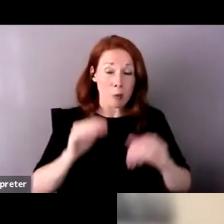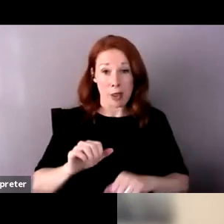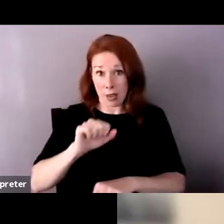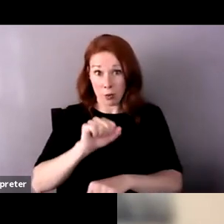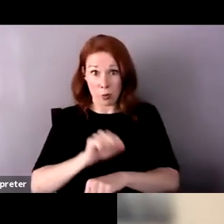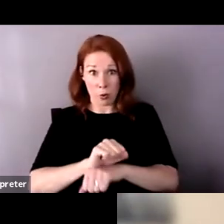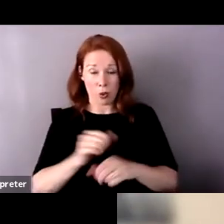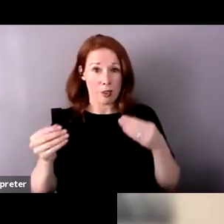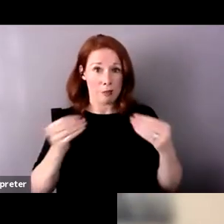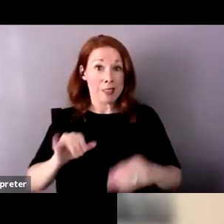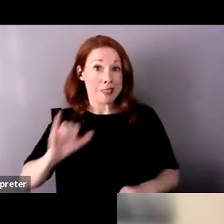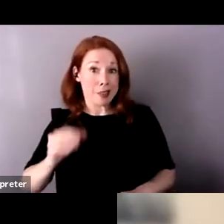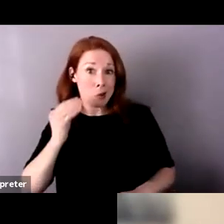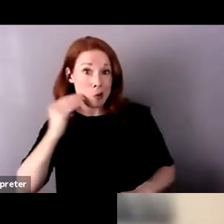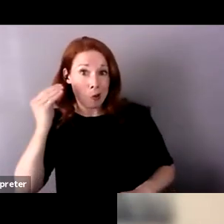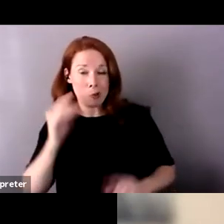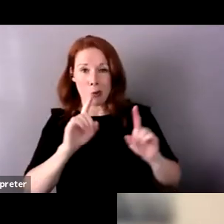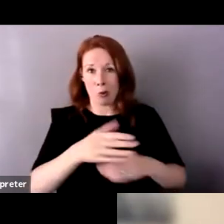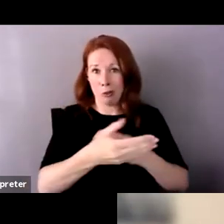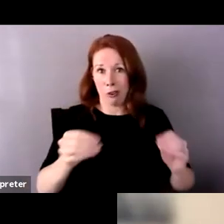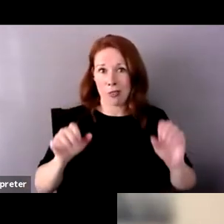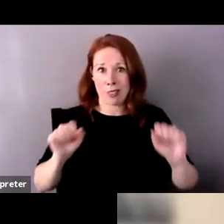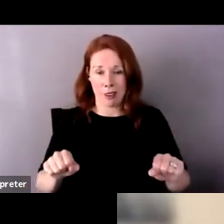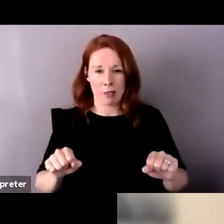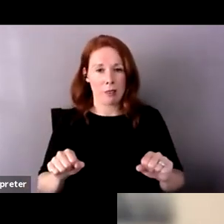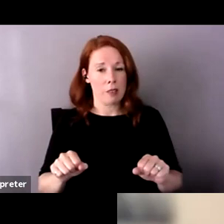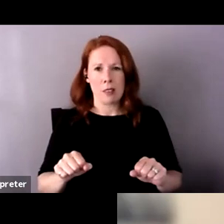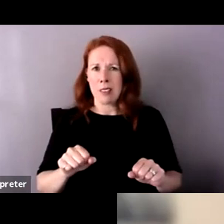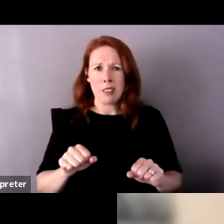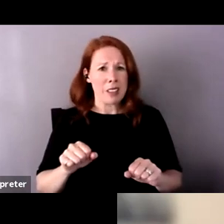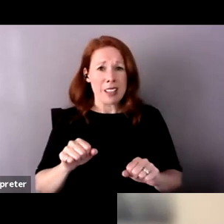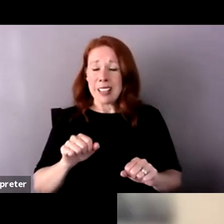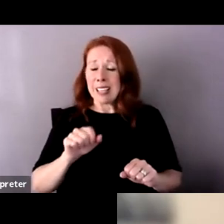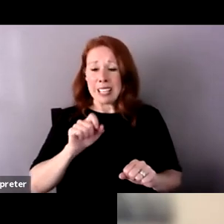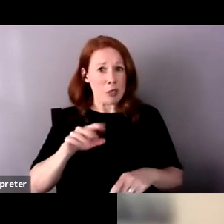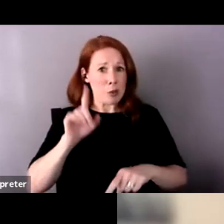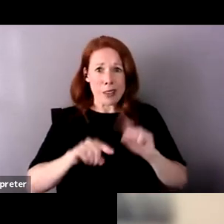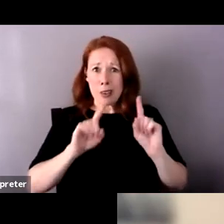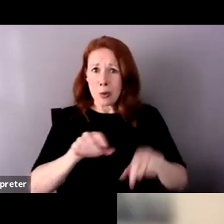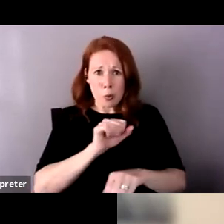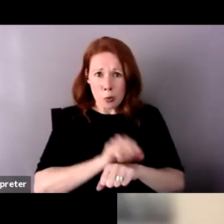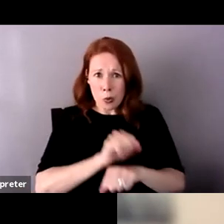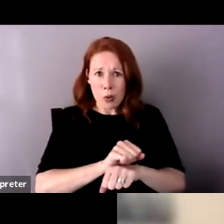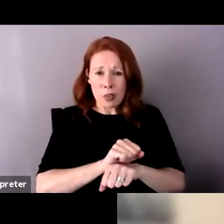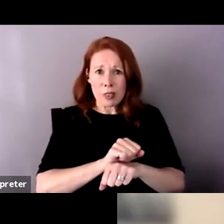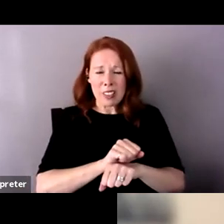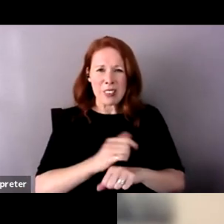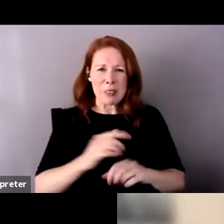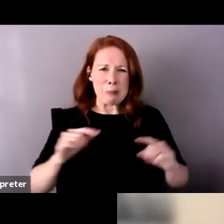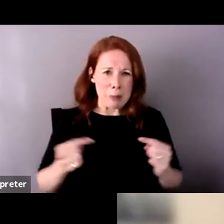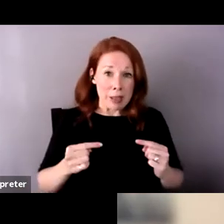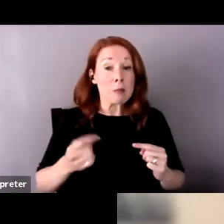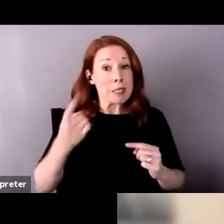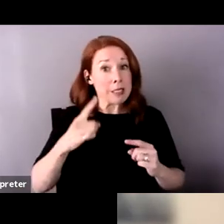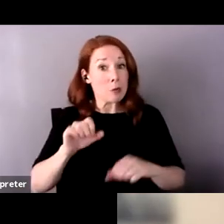flexibility, because not everyone has the ability to come to work all the time when they want to, but they might be able to be just as productive from